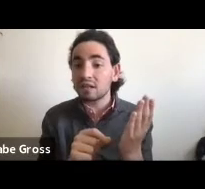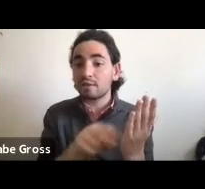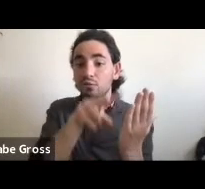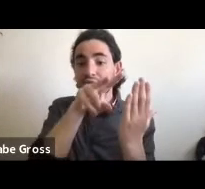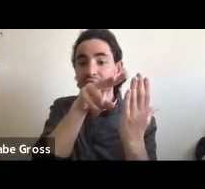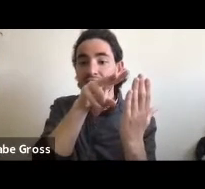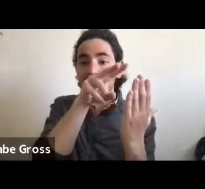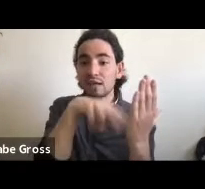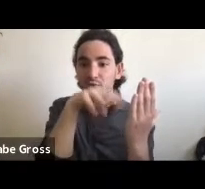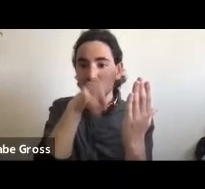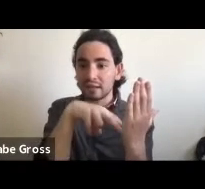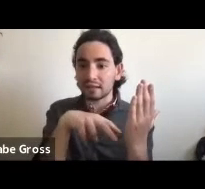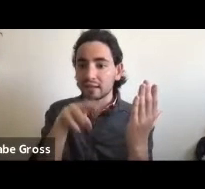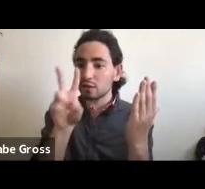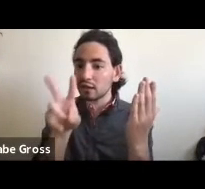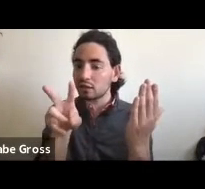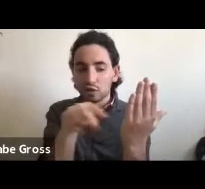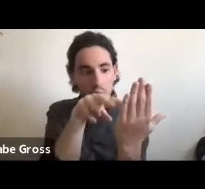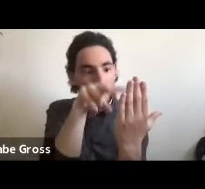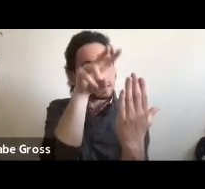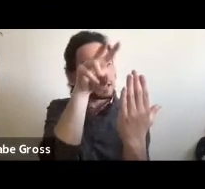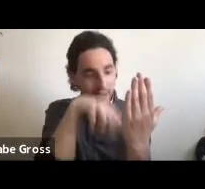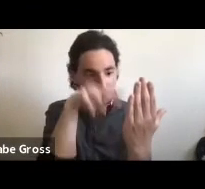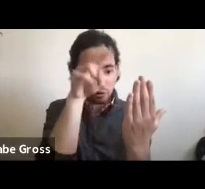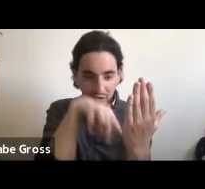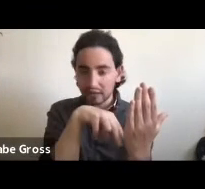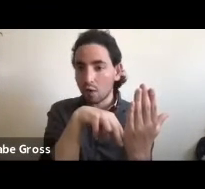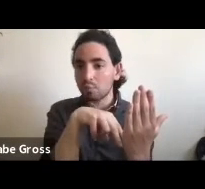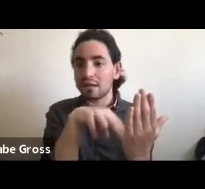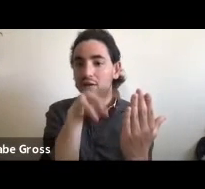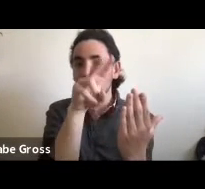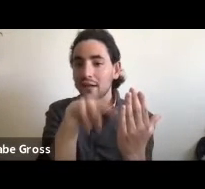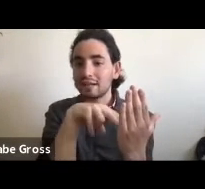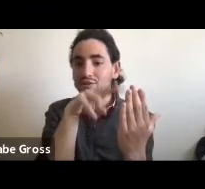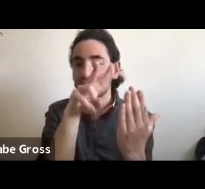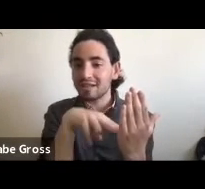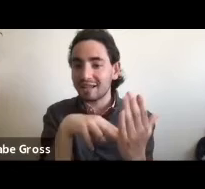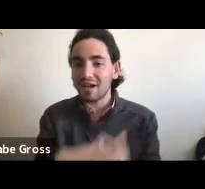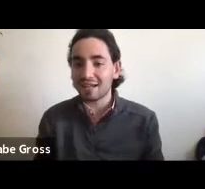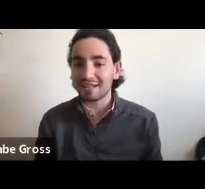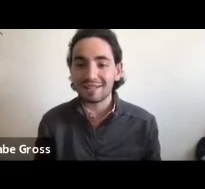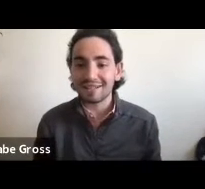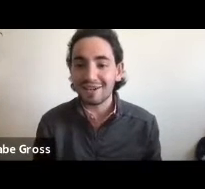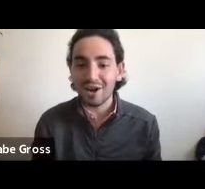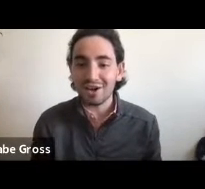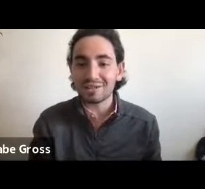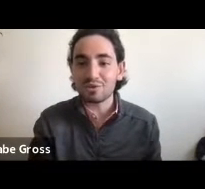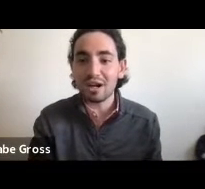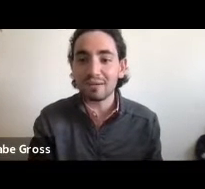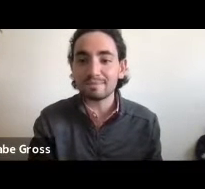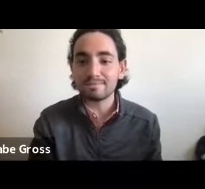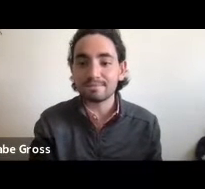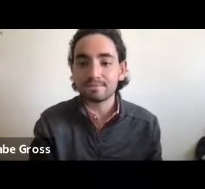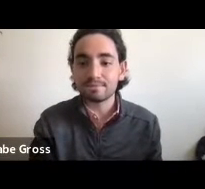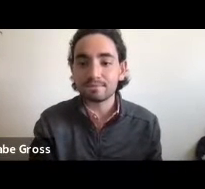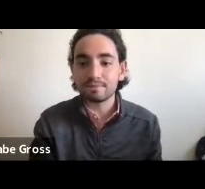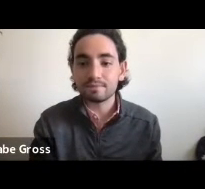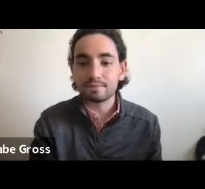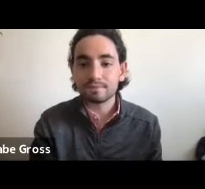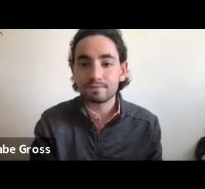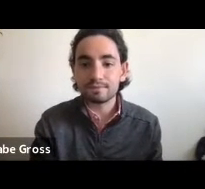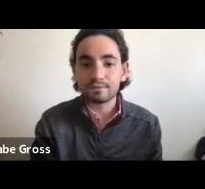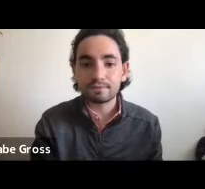learned that one. The sign for reading is reading. Like you take your two eyes and you read up and down the page, just like that. Awesome